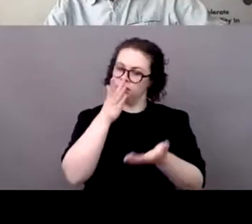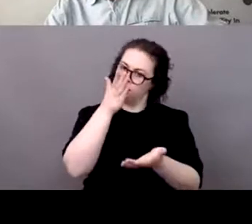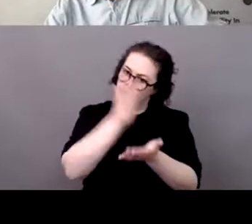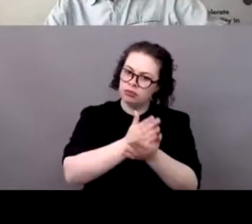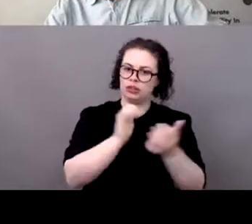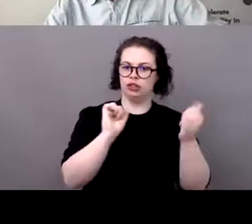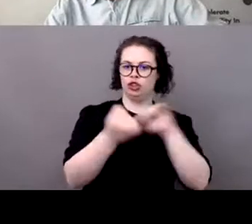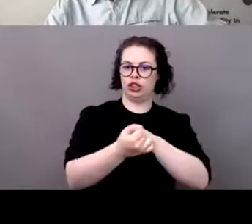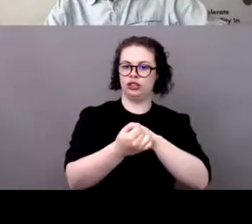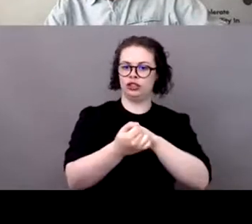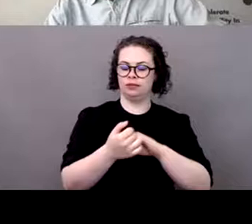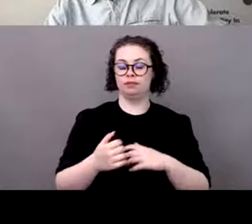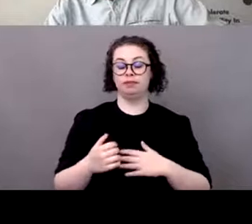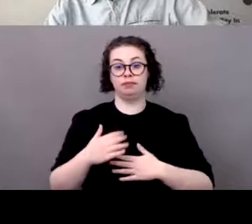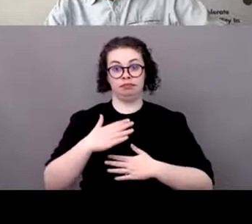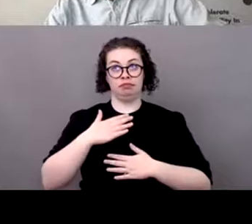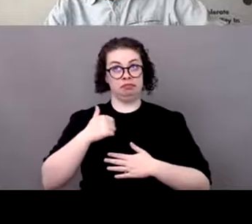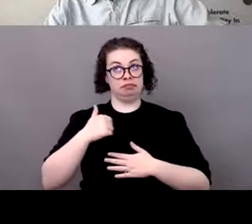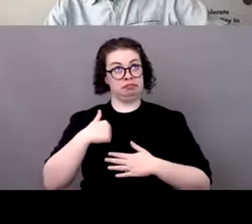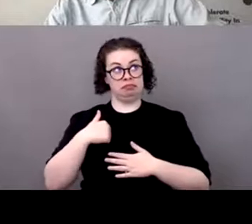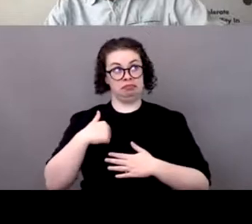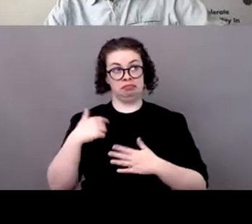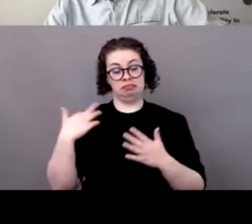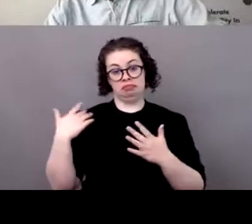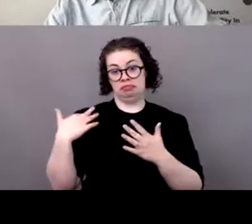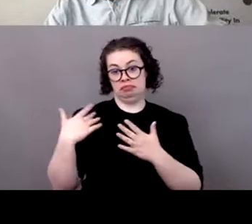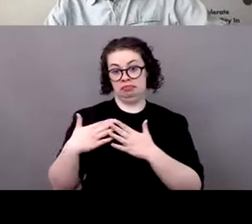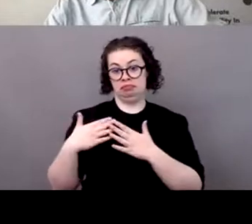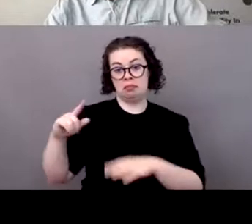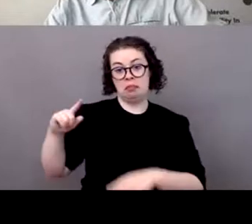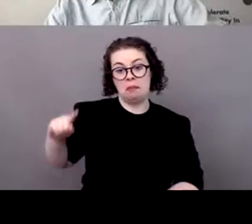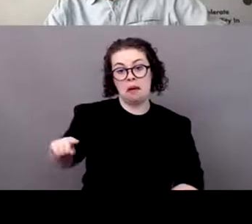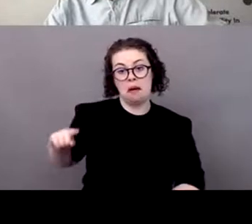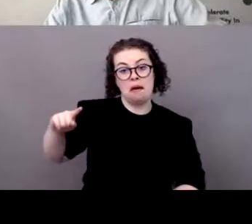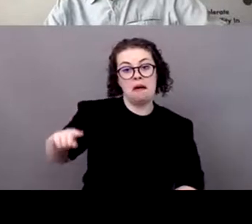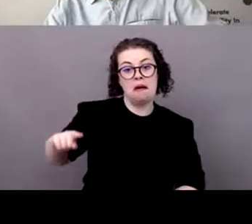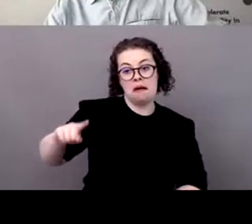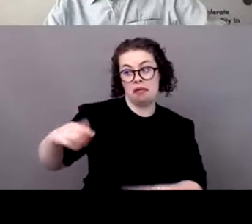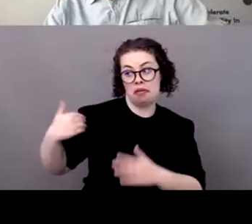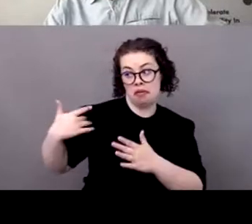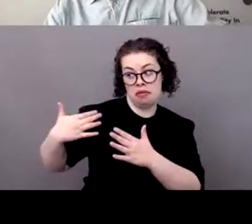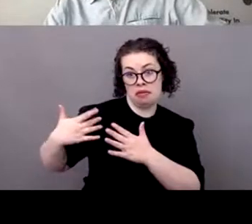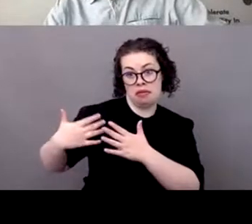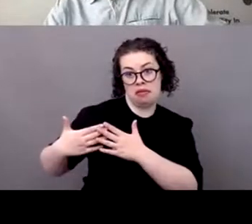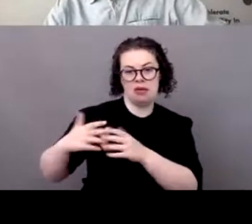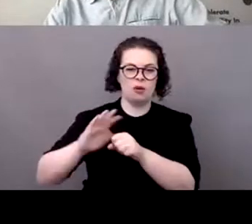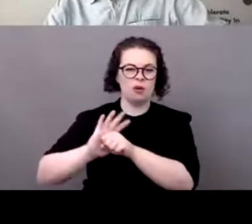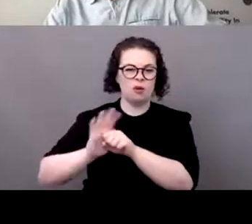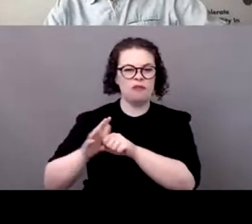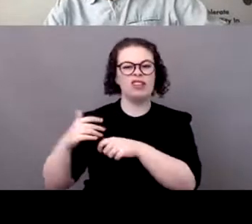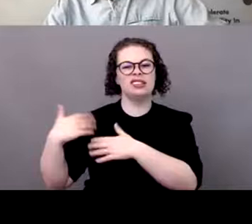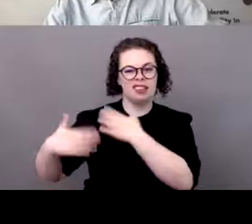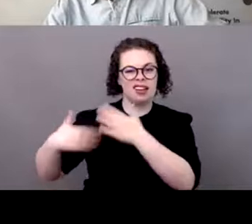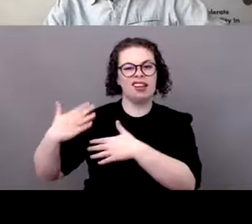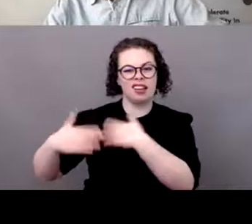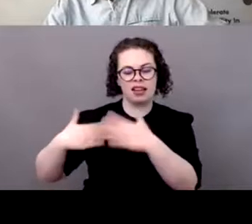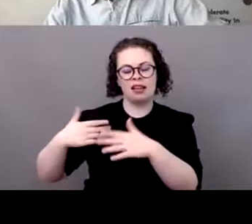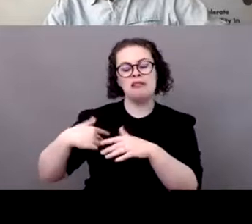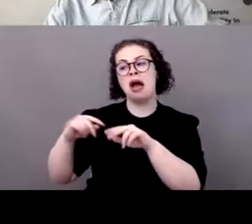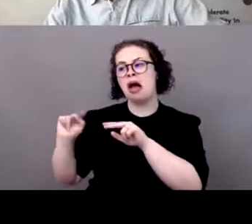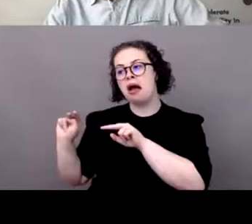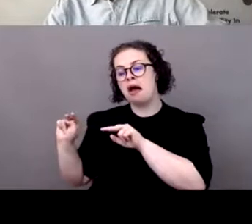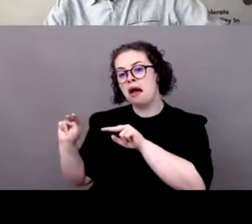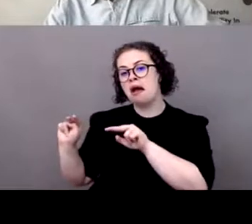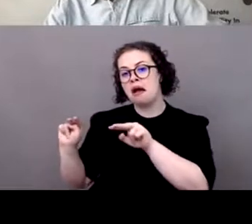this impression, but in the last few months, especially during the corona crisis, I've seen much movement